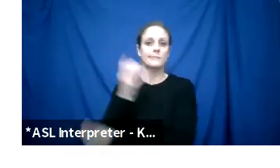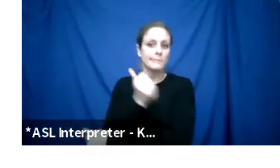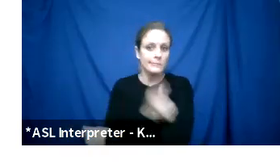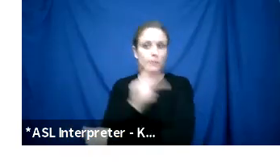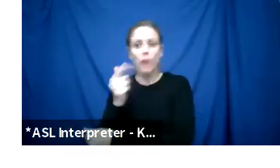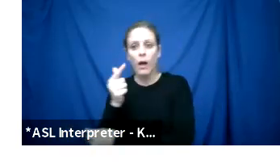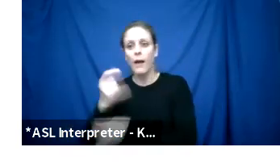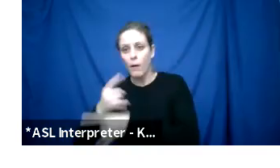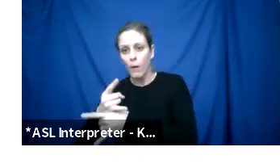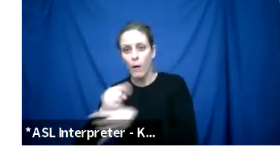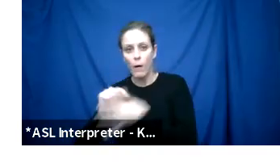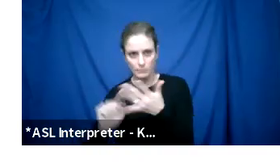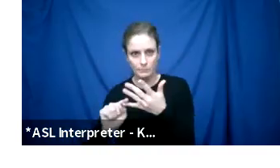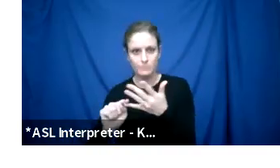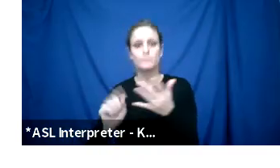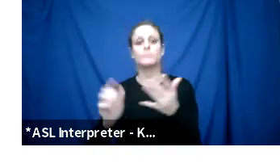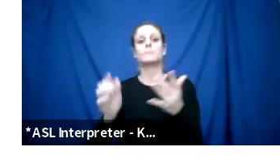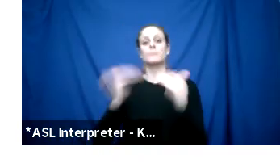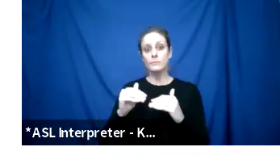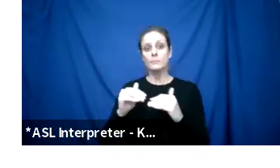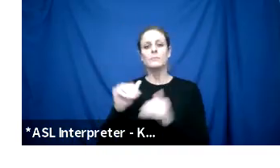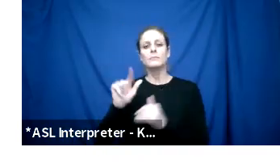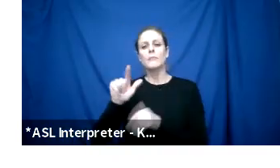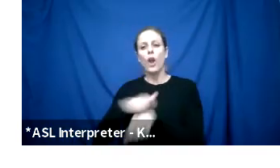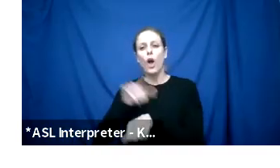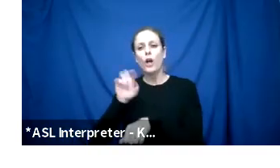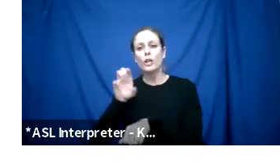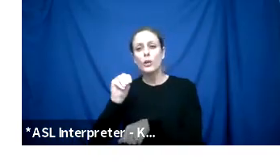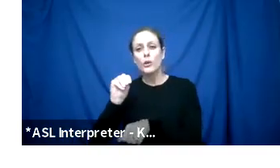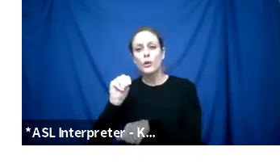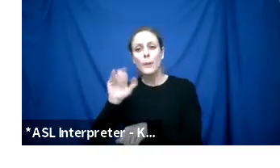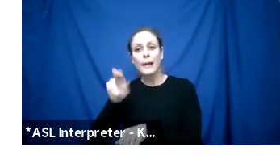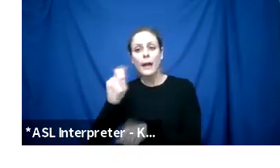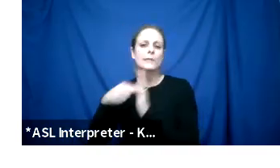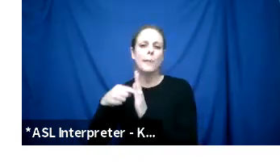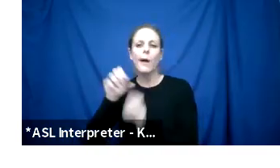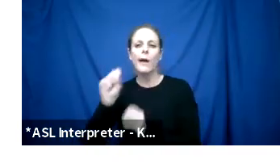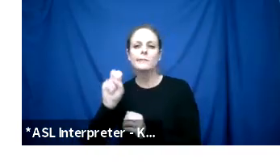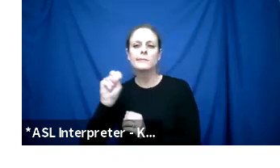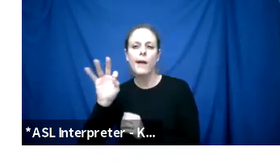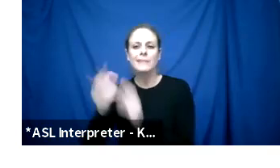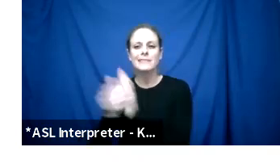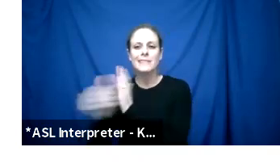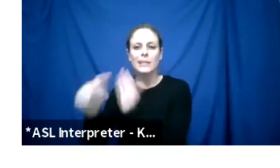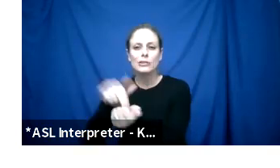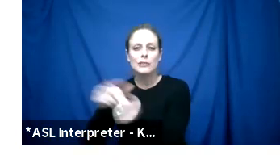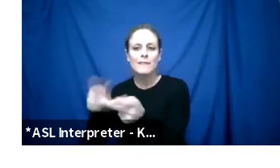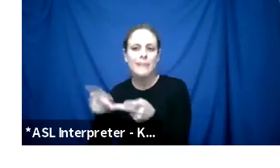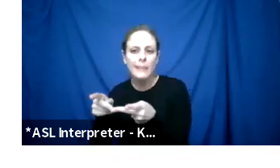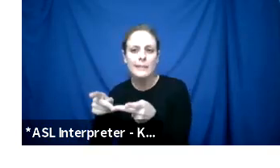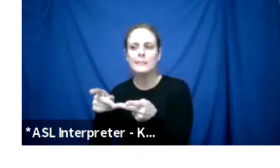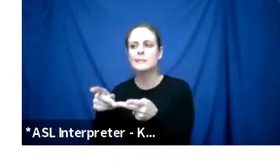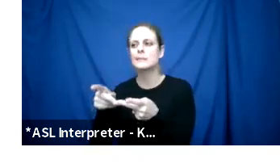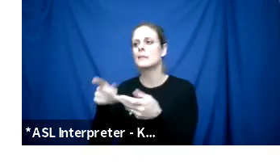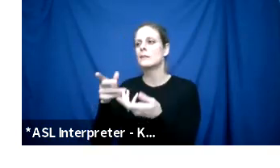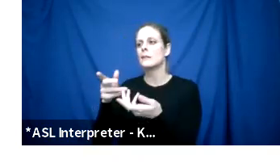an example of that would be a skilled nursing facility that provides care to its residents, including assistance with activities of